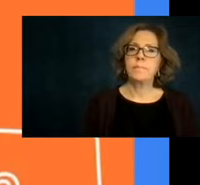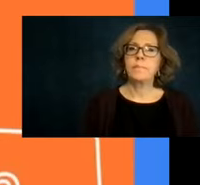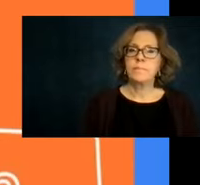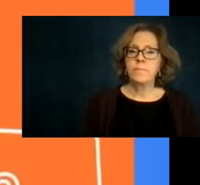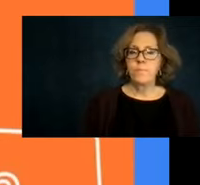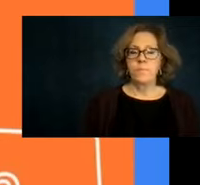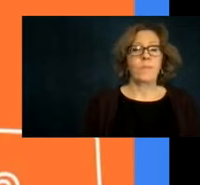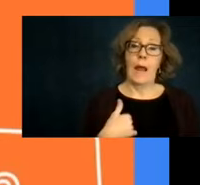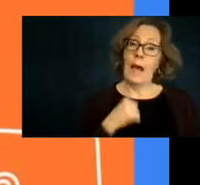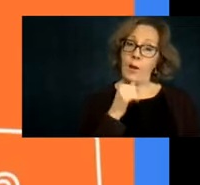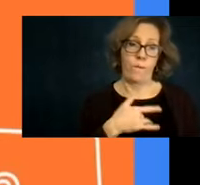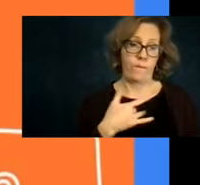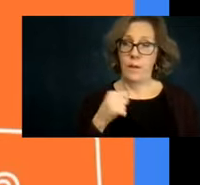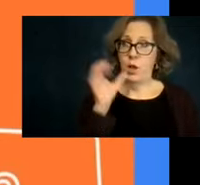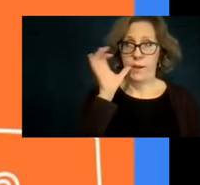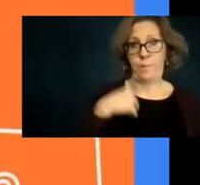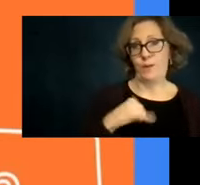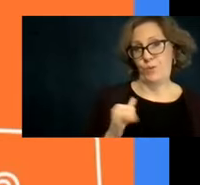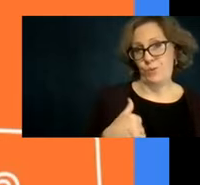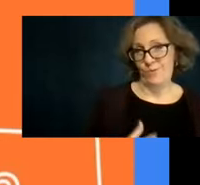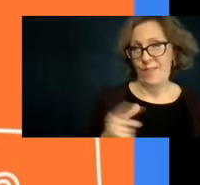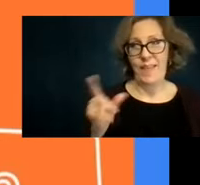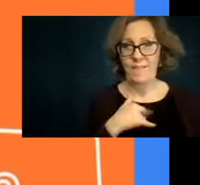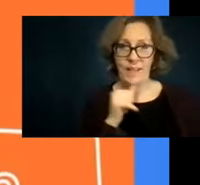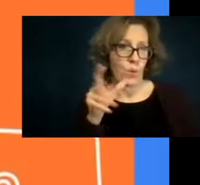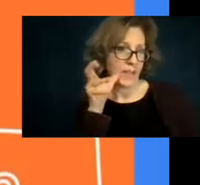And I don't feel like I'm being heard.